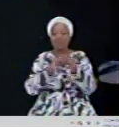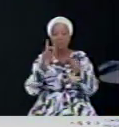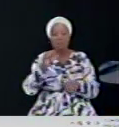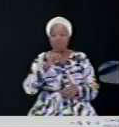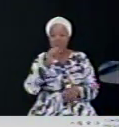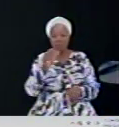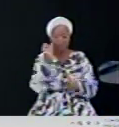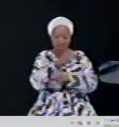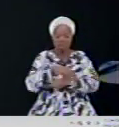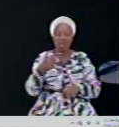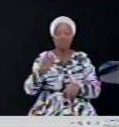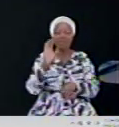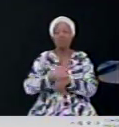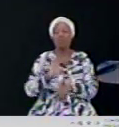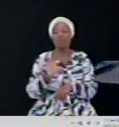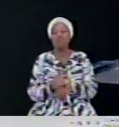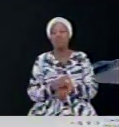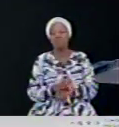the church.